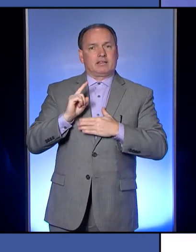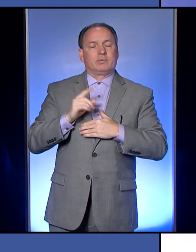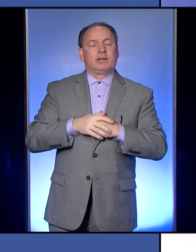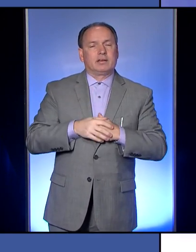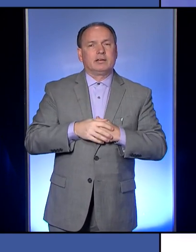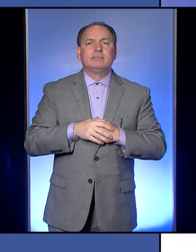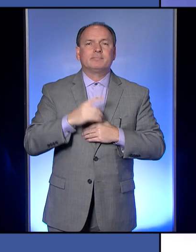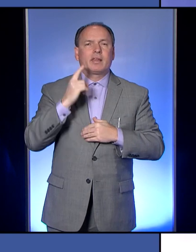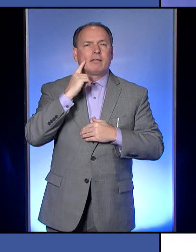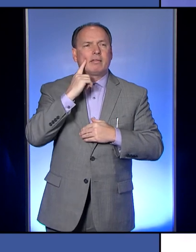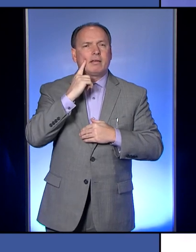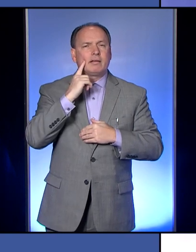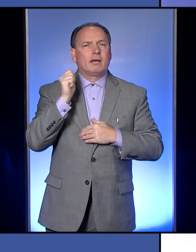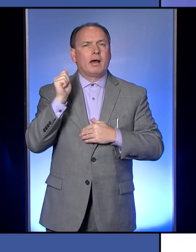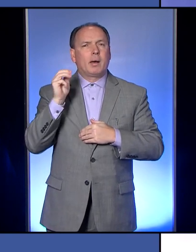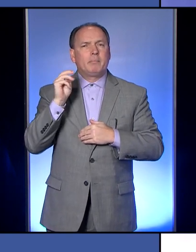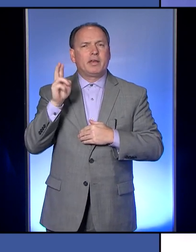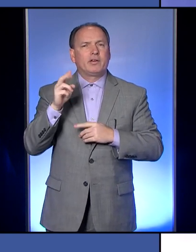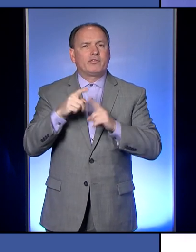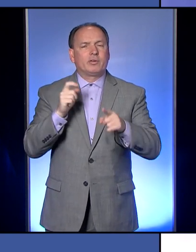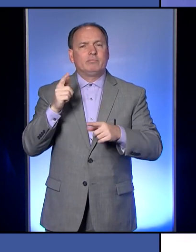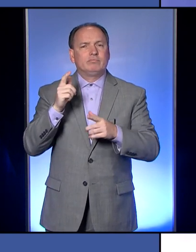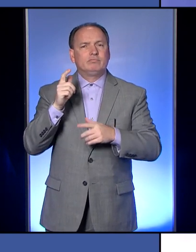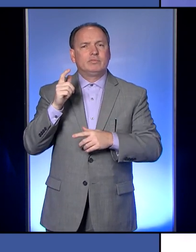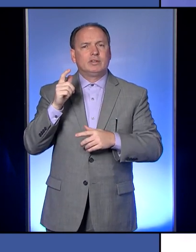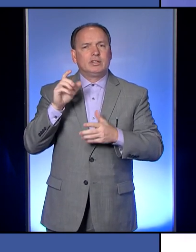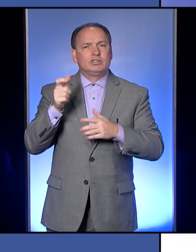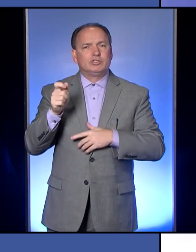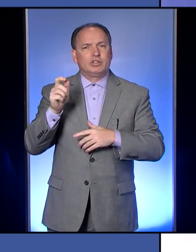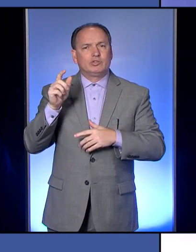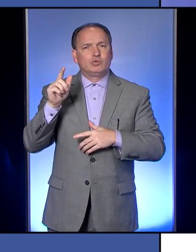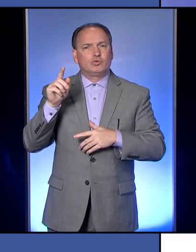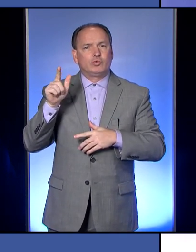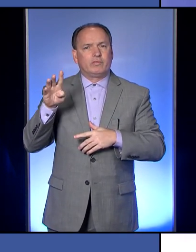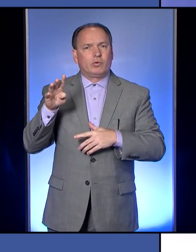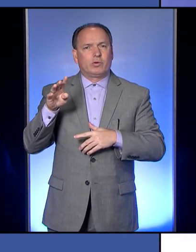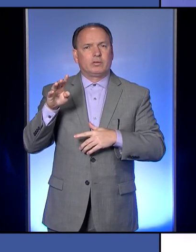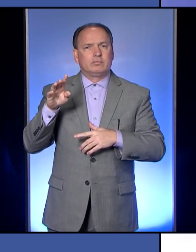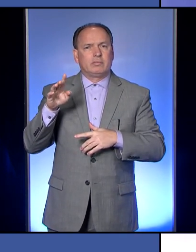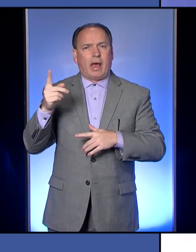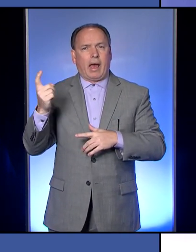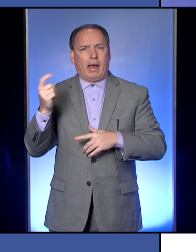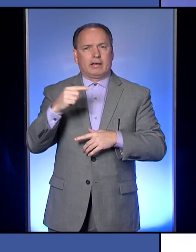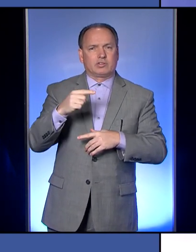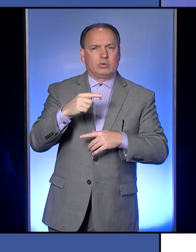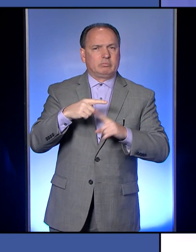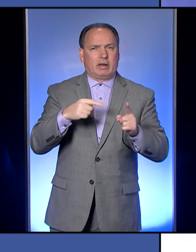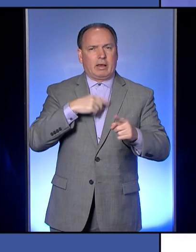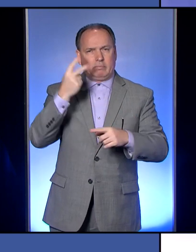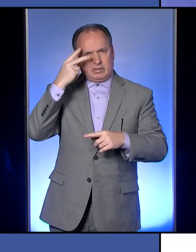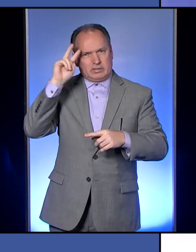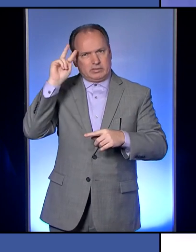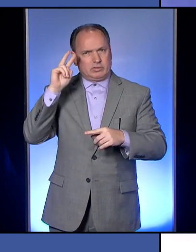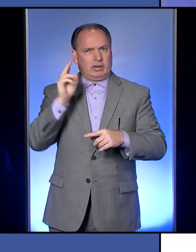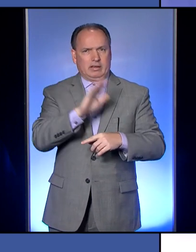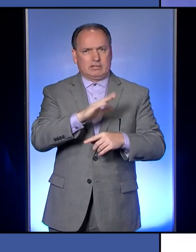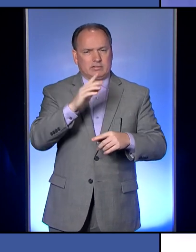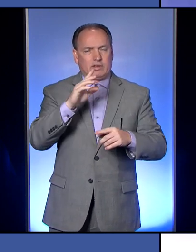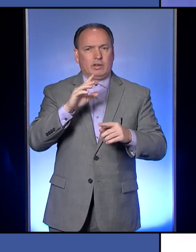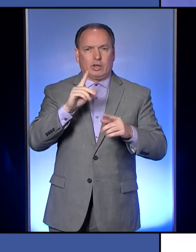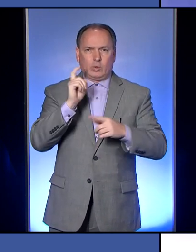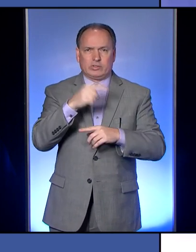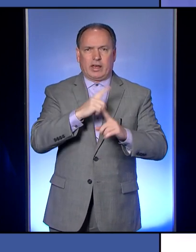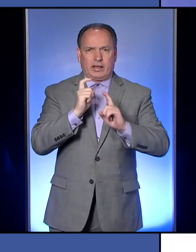I believe it was Amir from Channel 24 asked a question, and I misunderstood his question, and of course I gave him a different